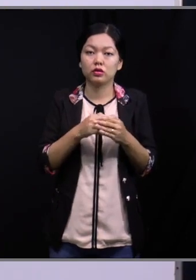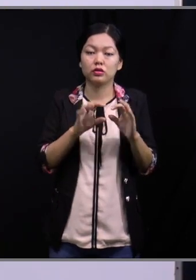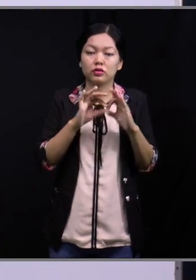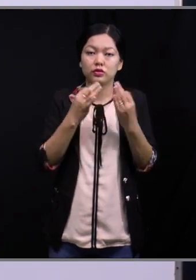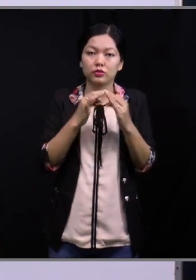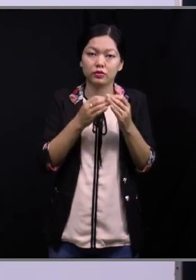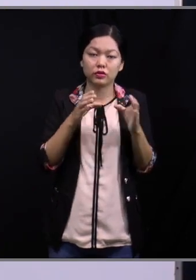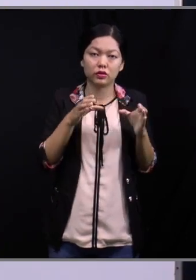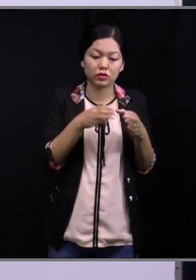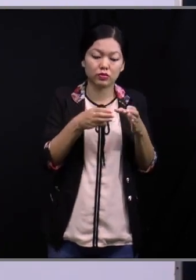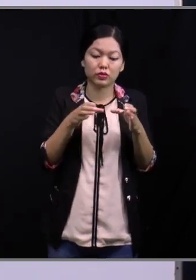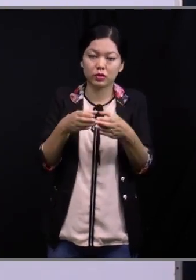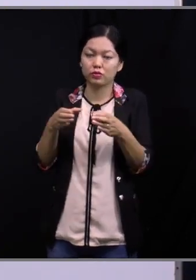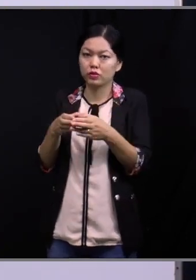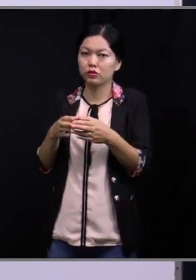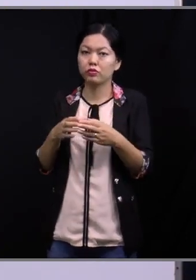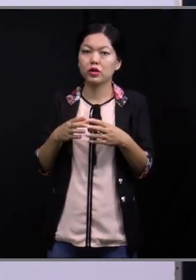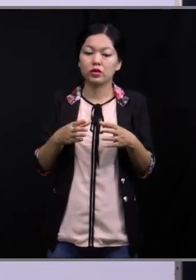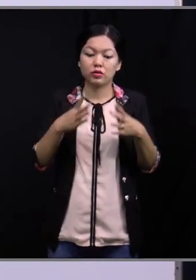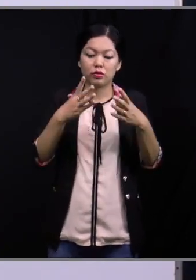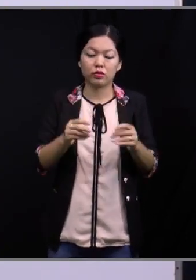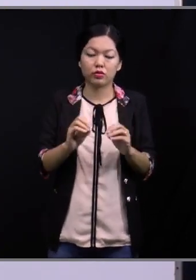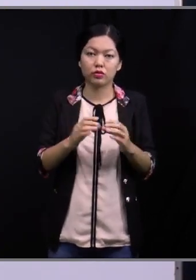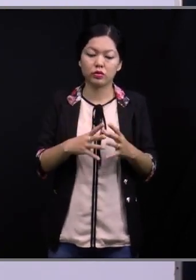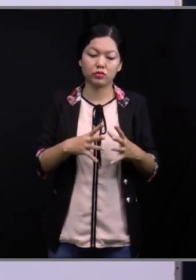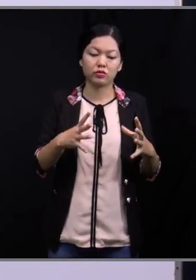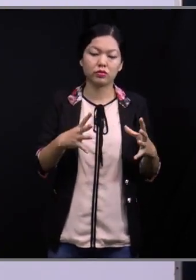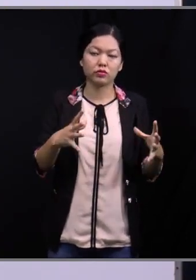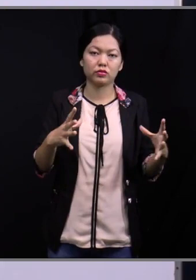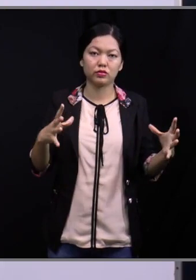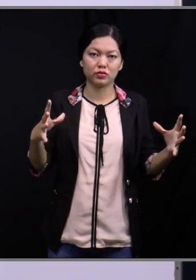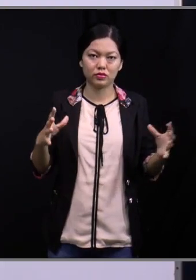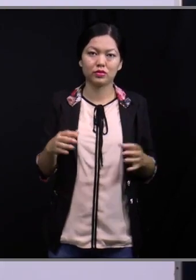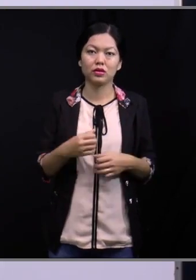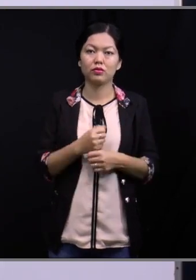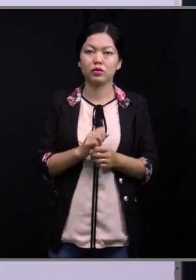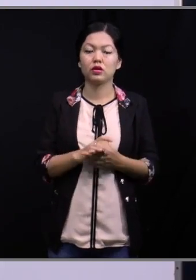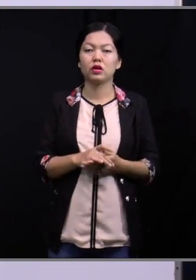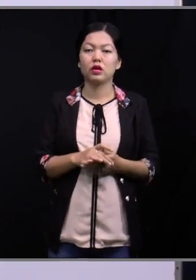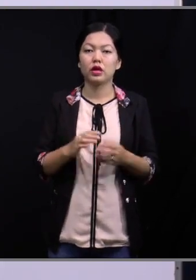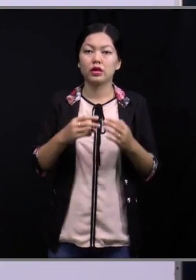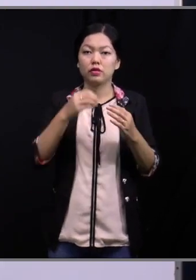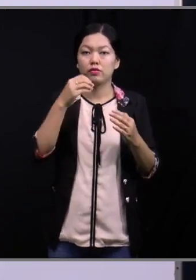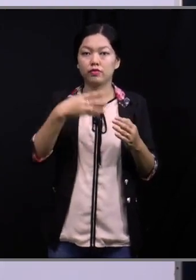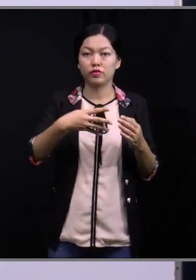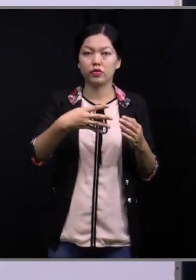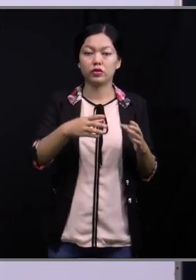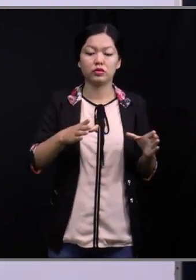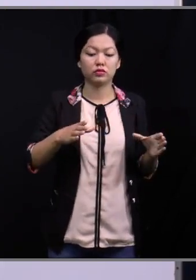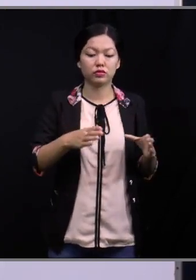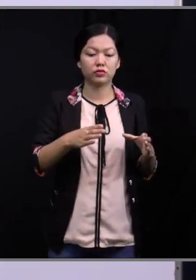wider and the similar characters which exist in between the members of a particular taxonomic category get lesser and lesser as we go up higher